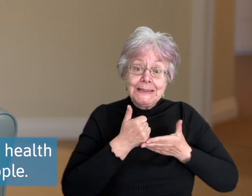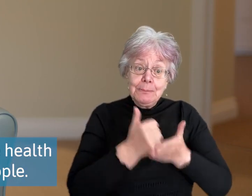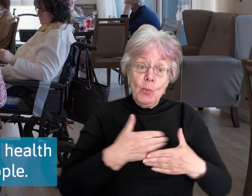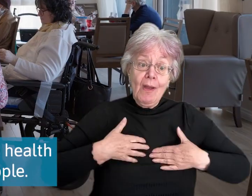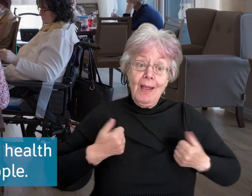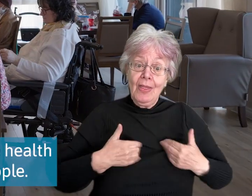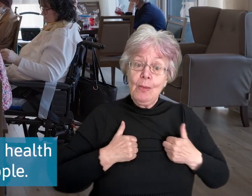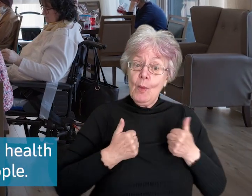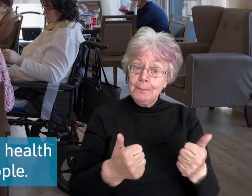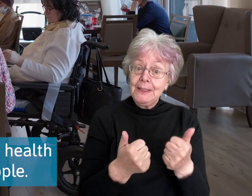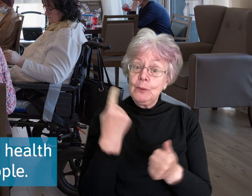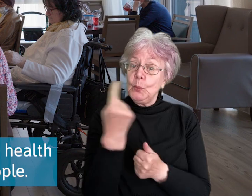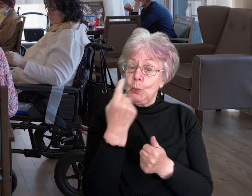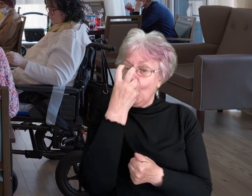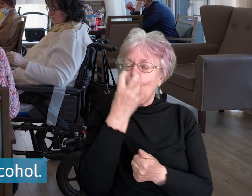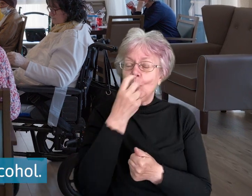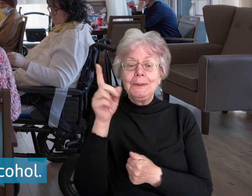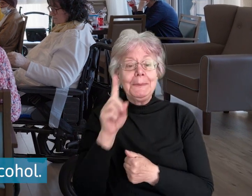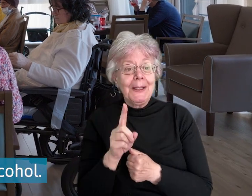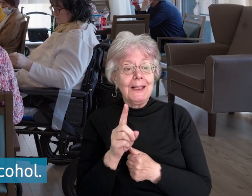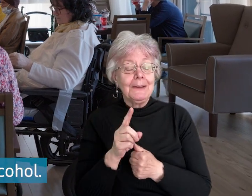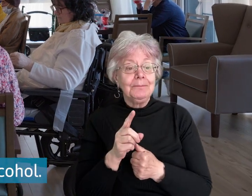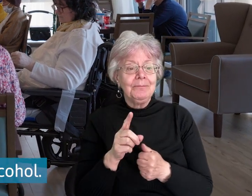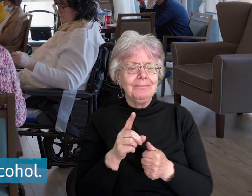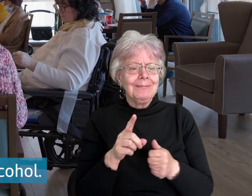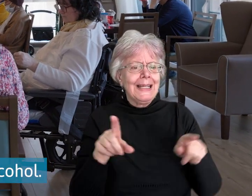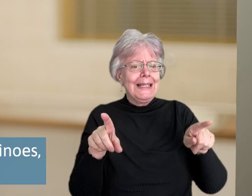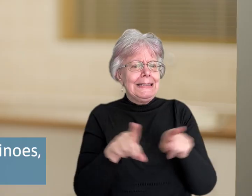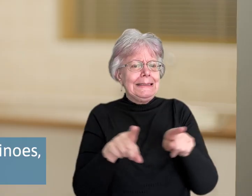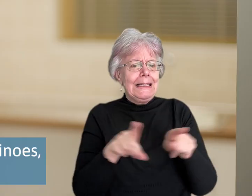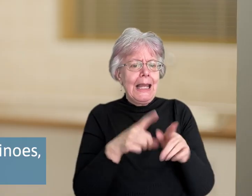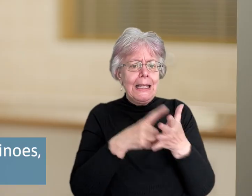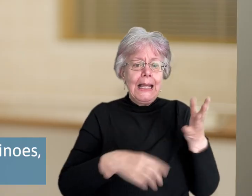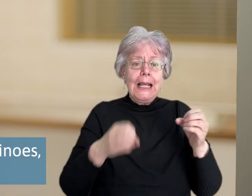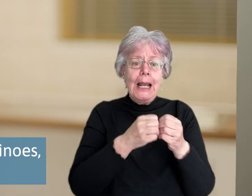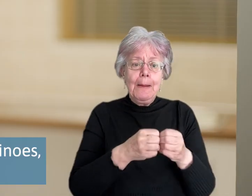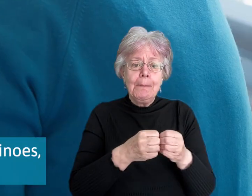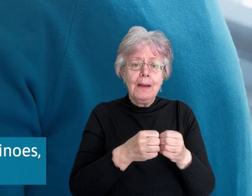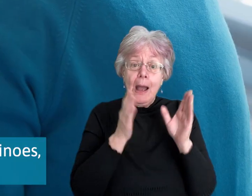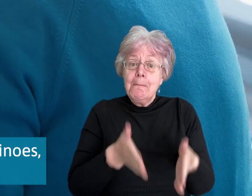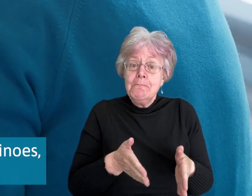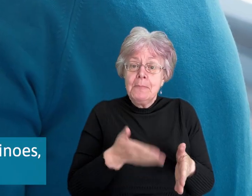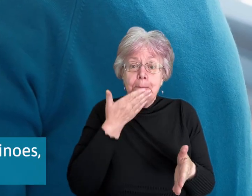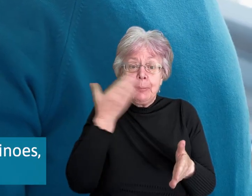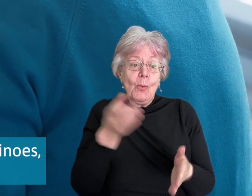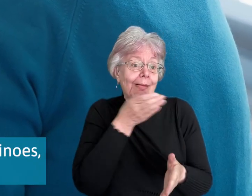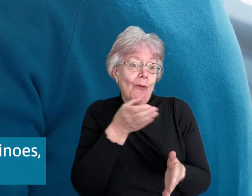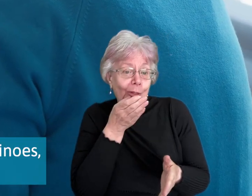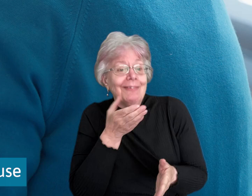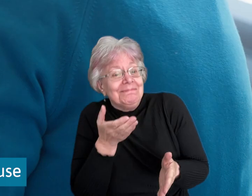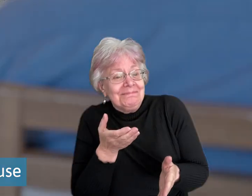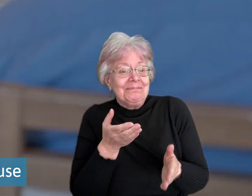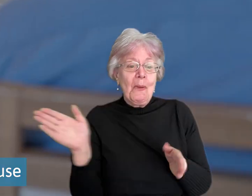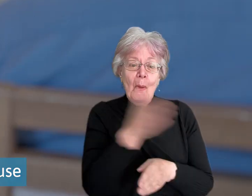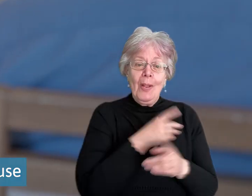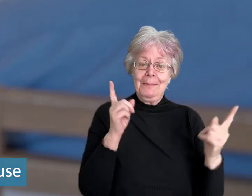health and well-being of older people. It's like a club without the alcohol. Everybody meets, dominoes, cards,